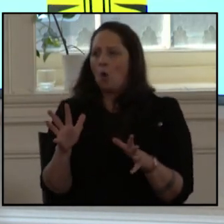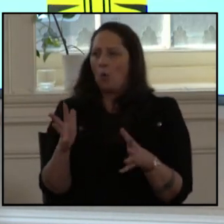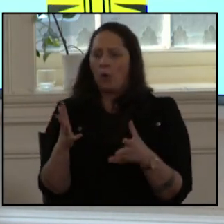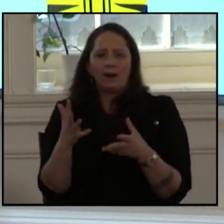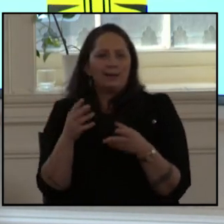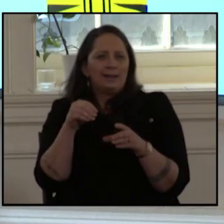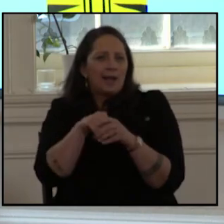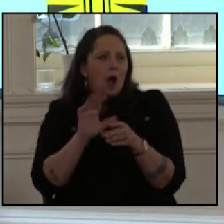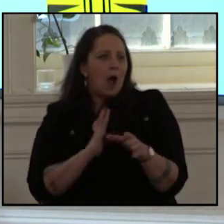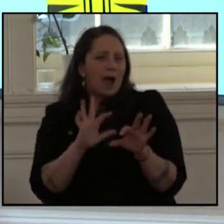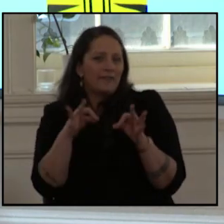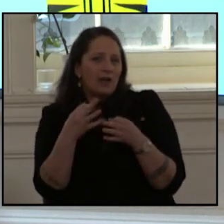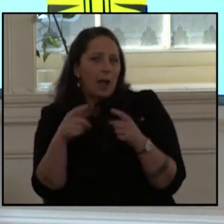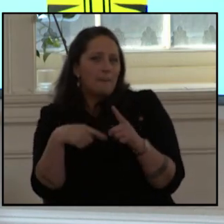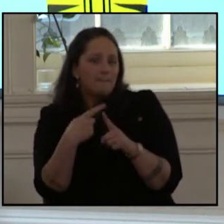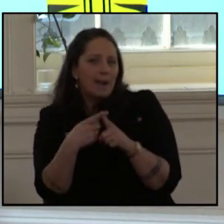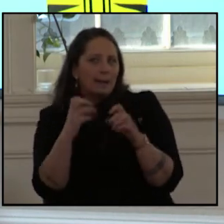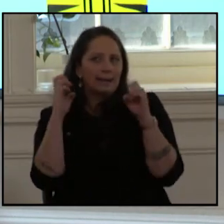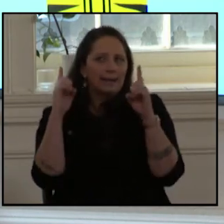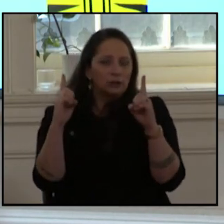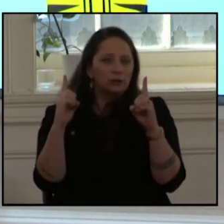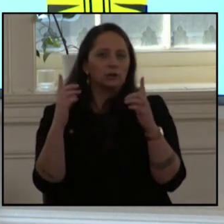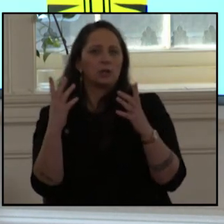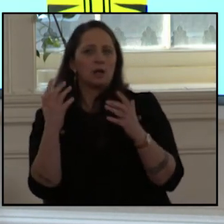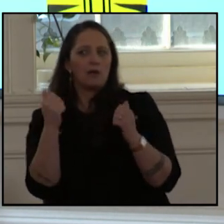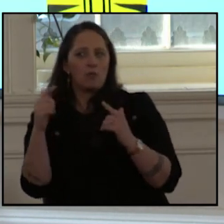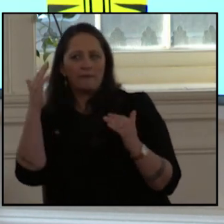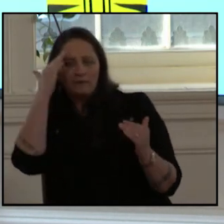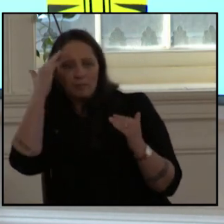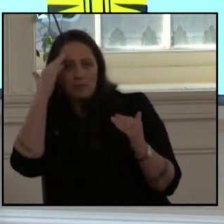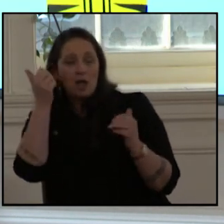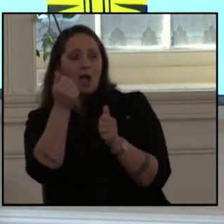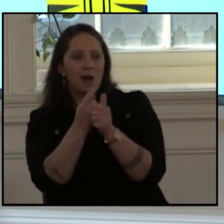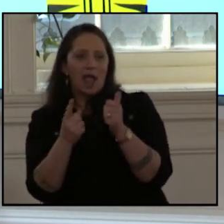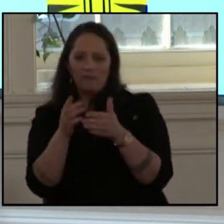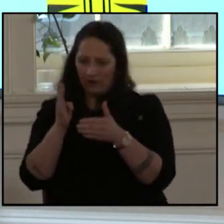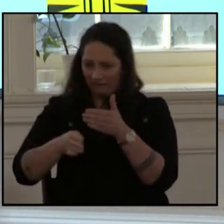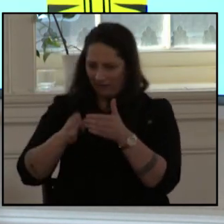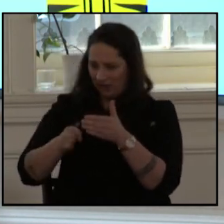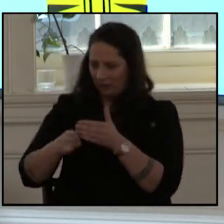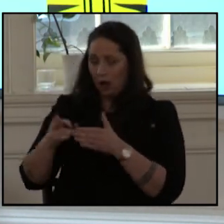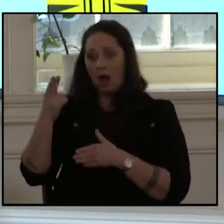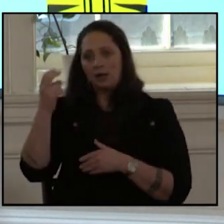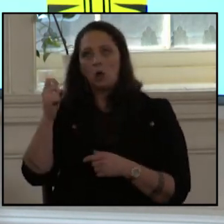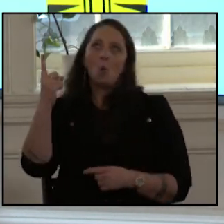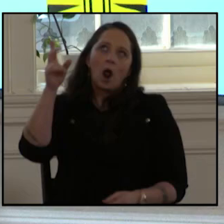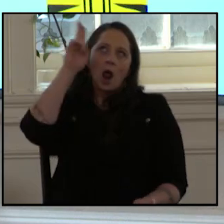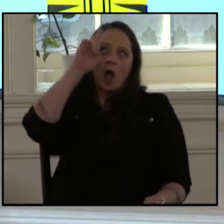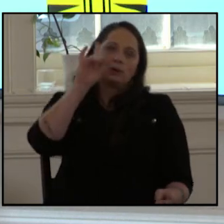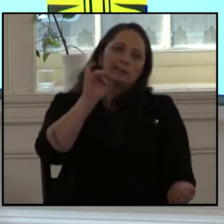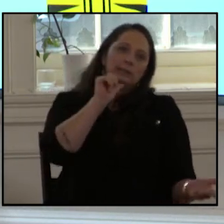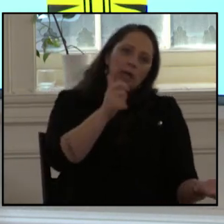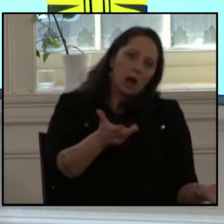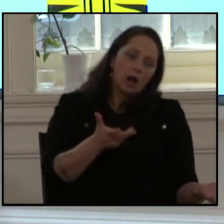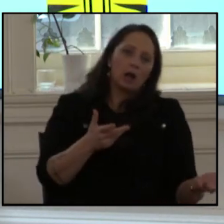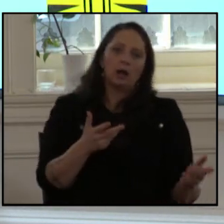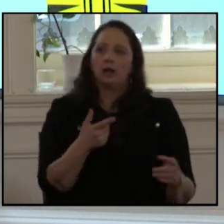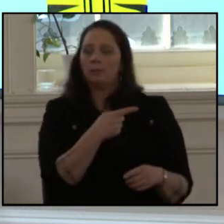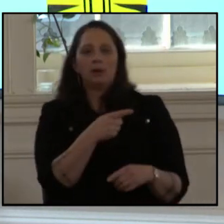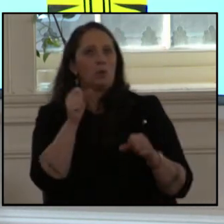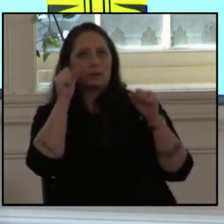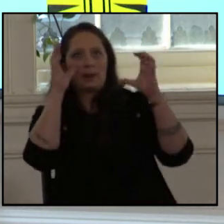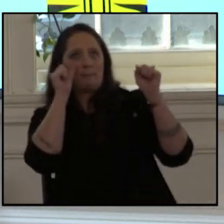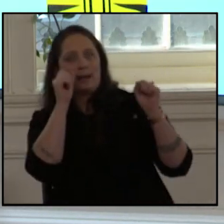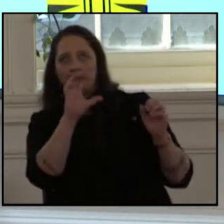family about education, and everybody else finished high school. One uncle did not, but he was an